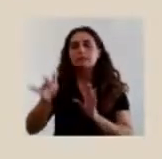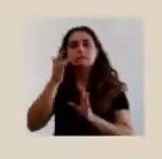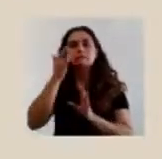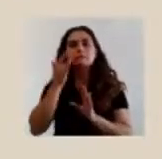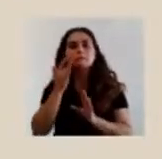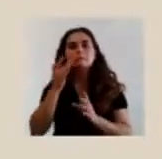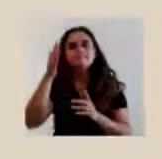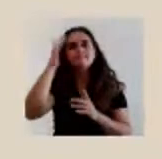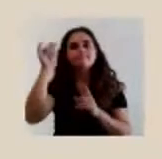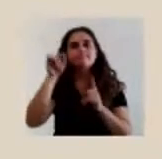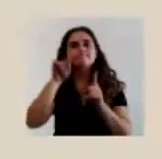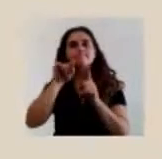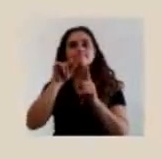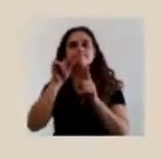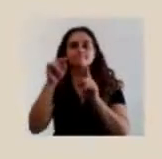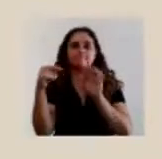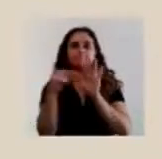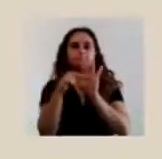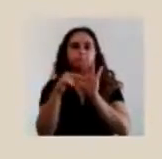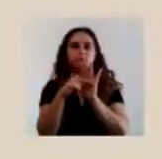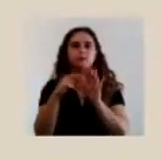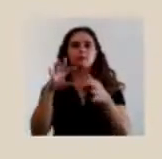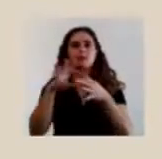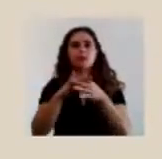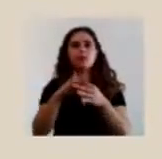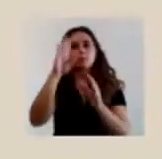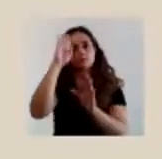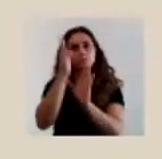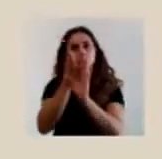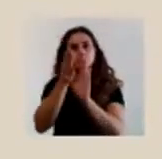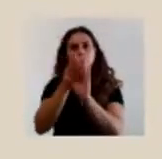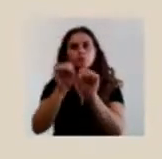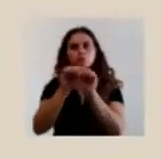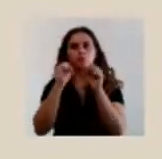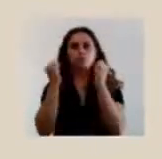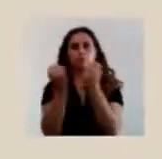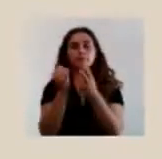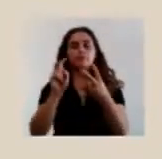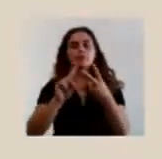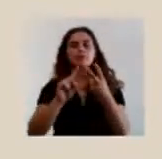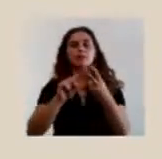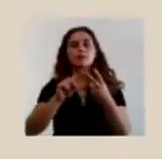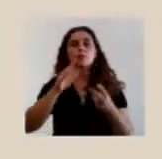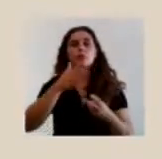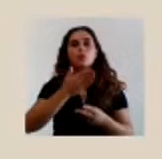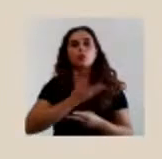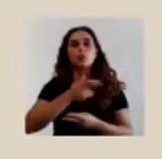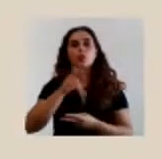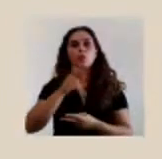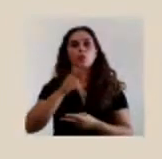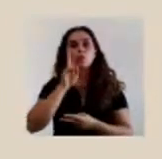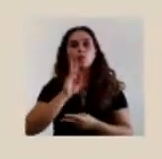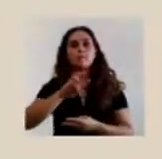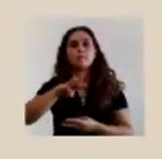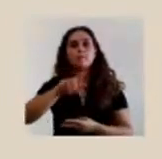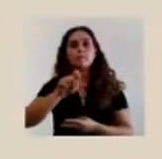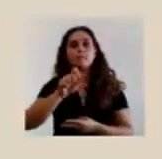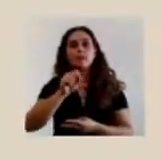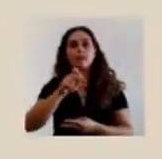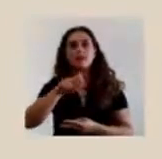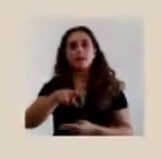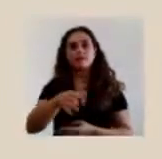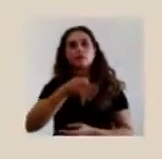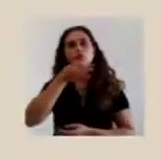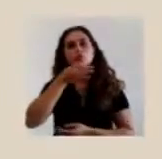using insights from social psychology. Next, we will hear from Dr. Megan Carey, who will explain why we are biased